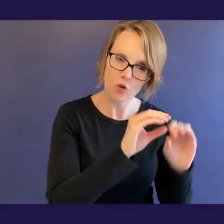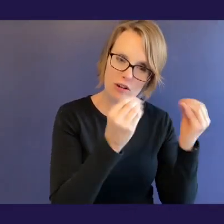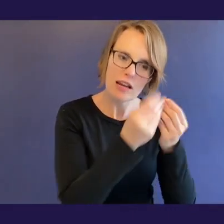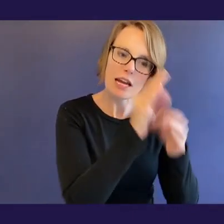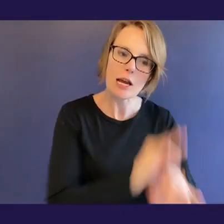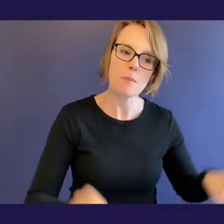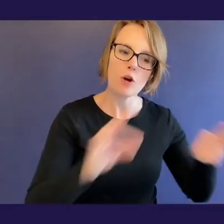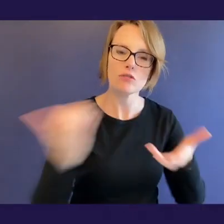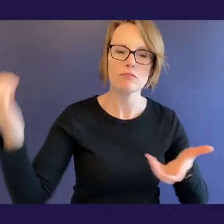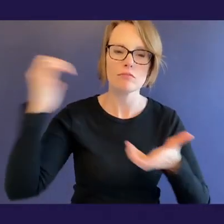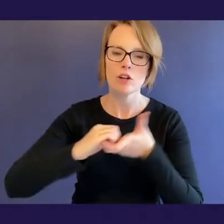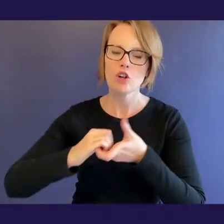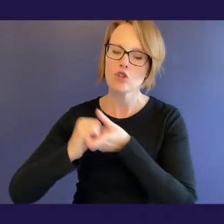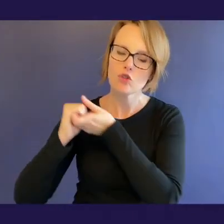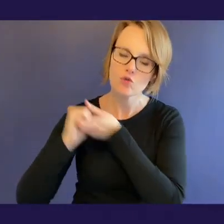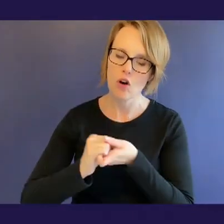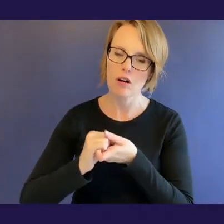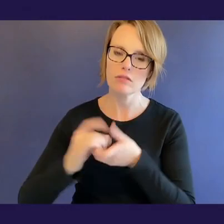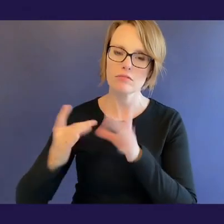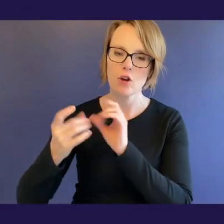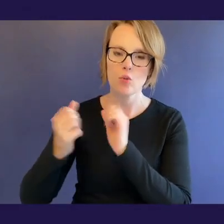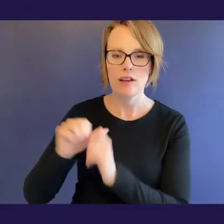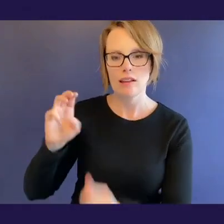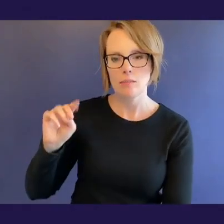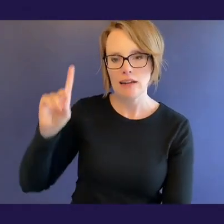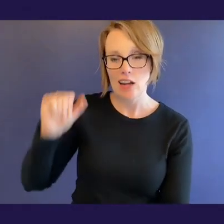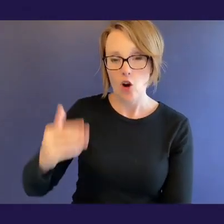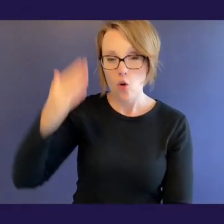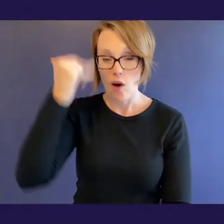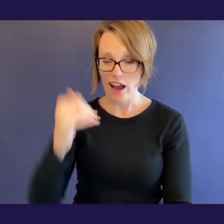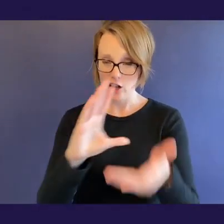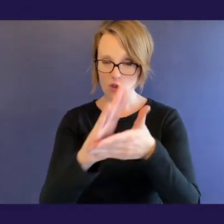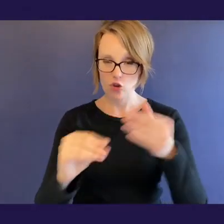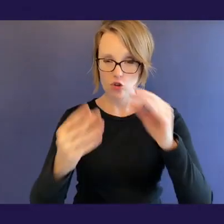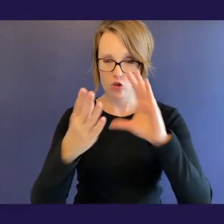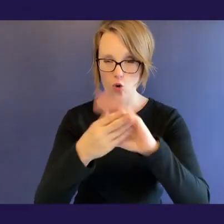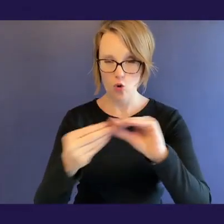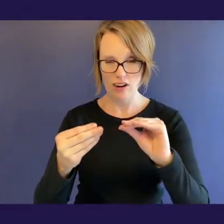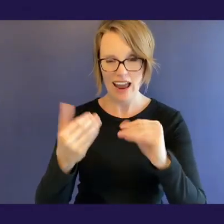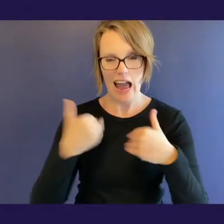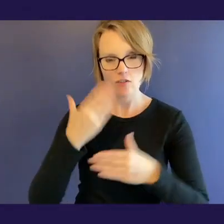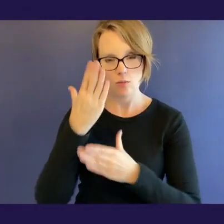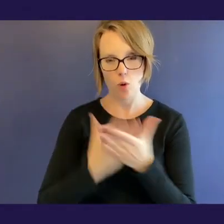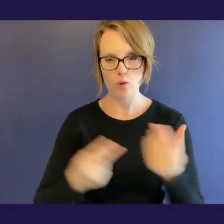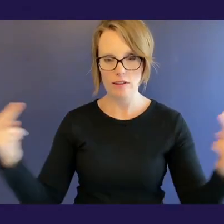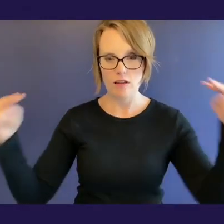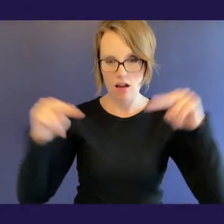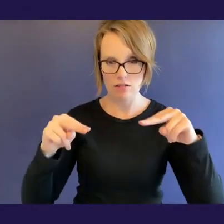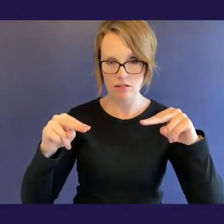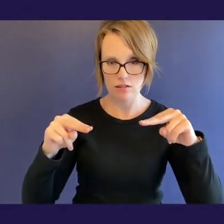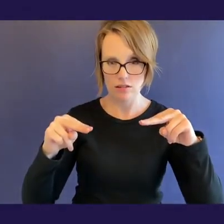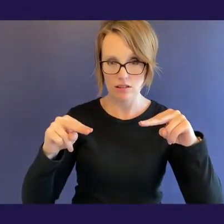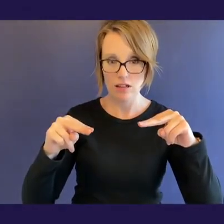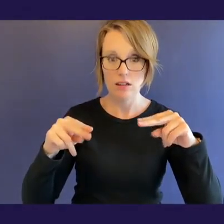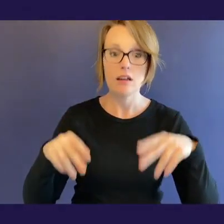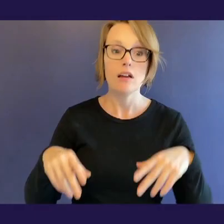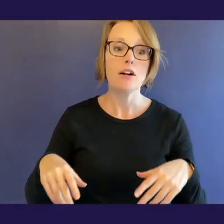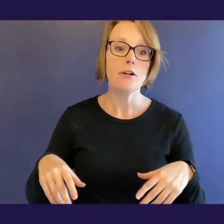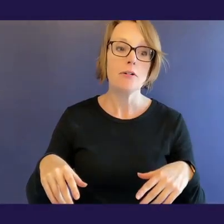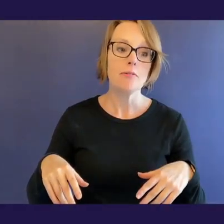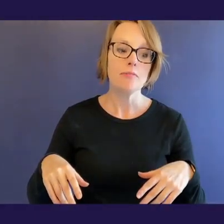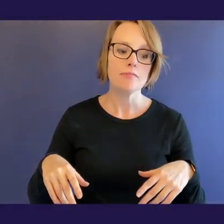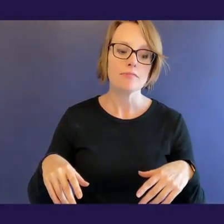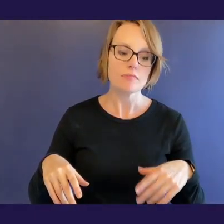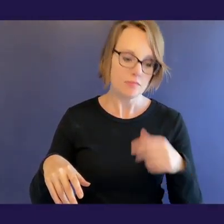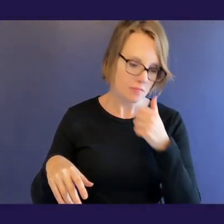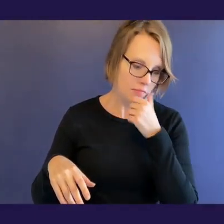media, because both sides of the story can mean information and misinformation when it should mean this core